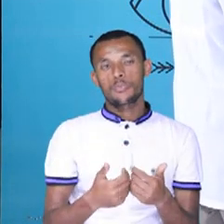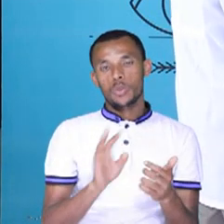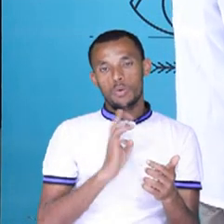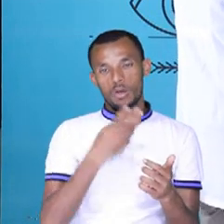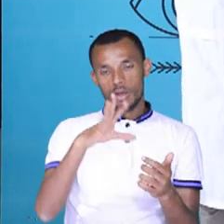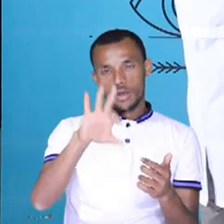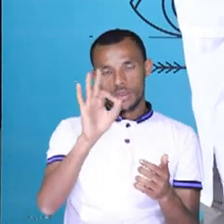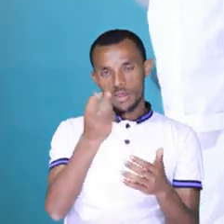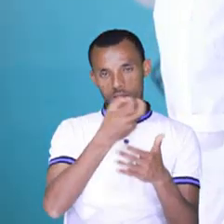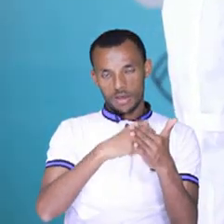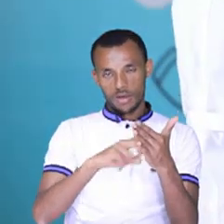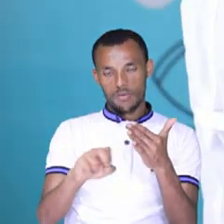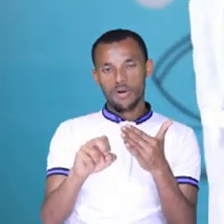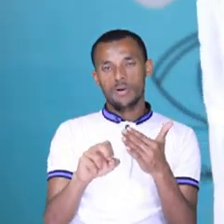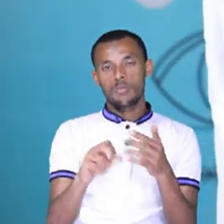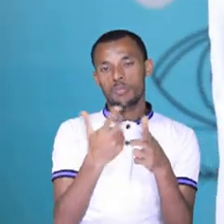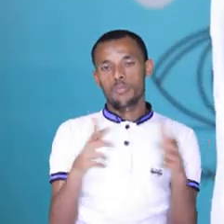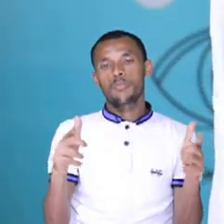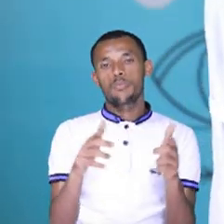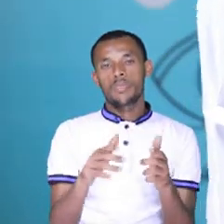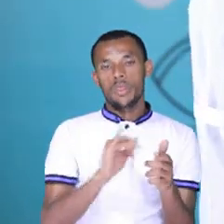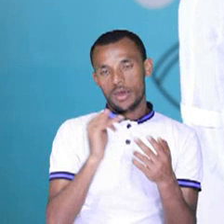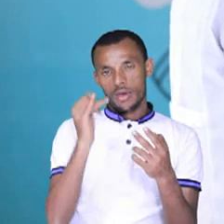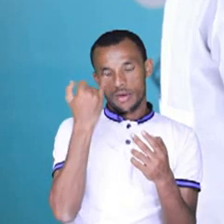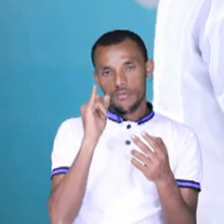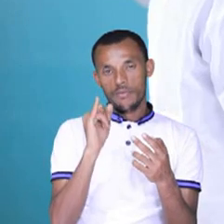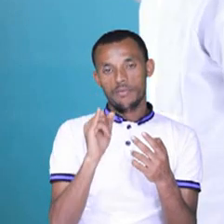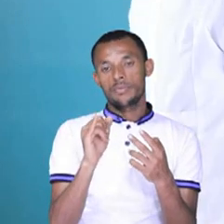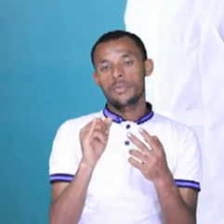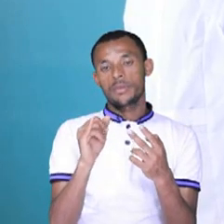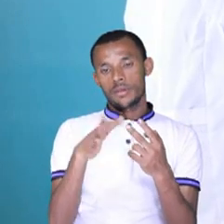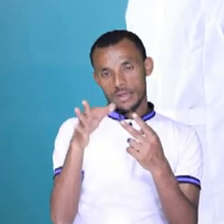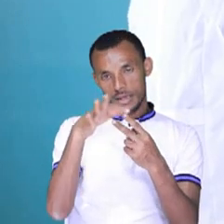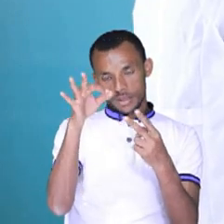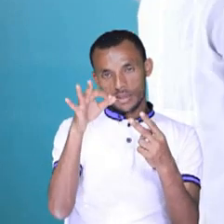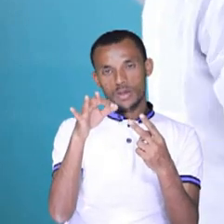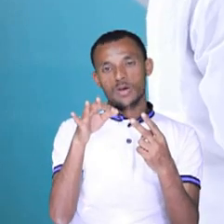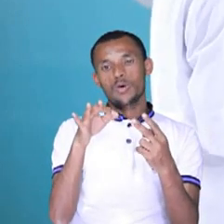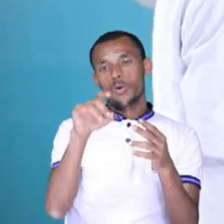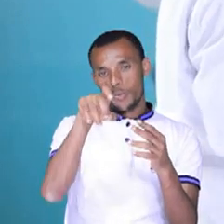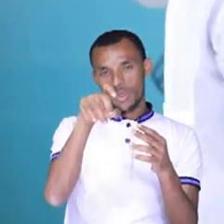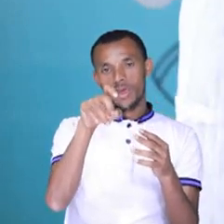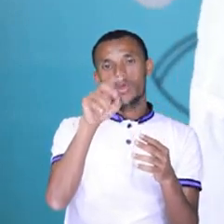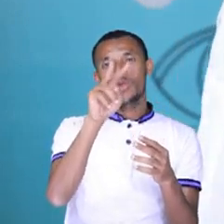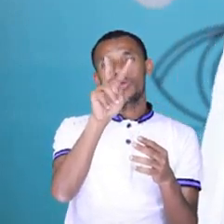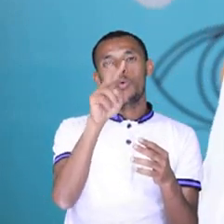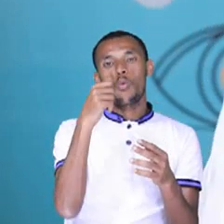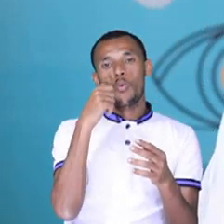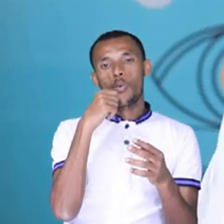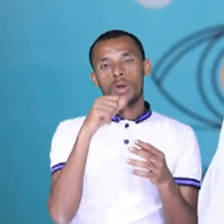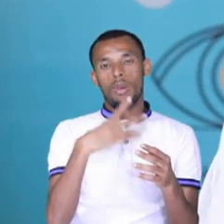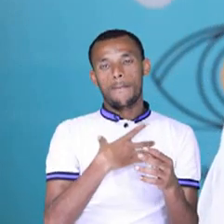be successful if I select a committee with 2 women as a member.